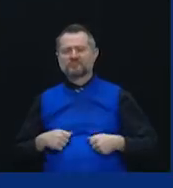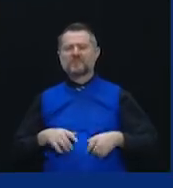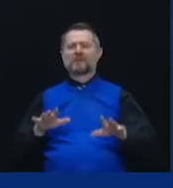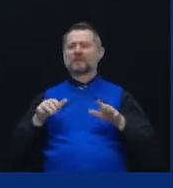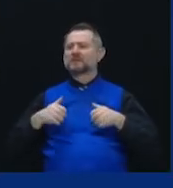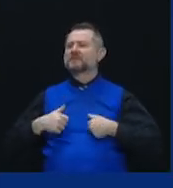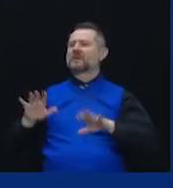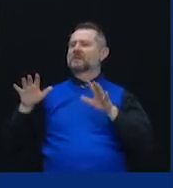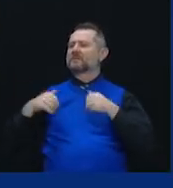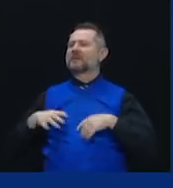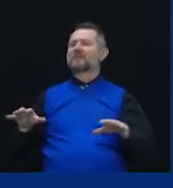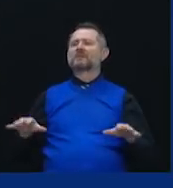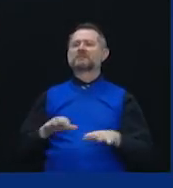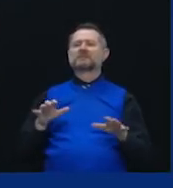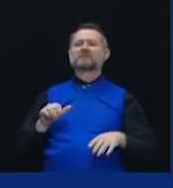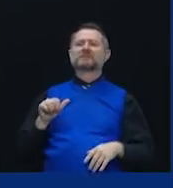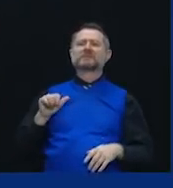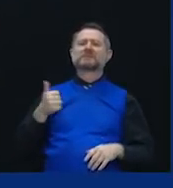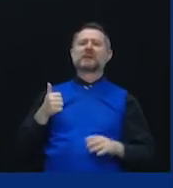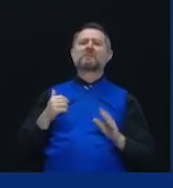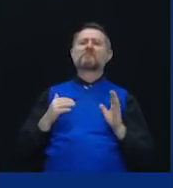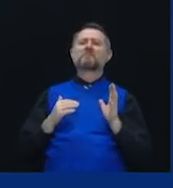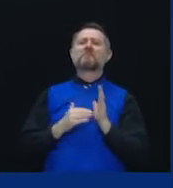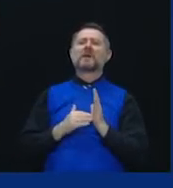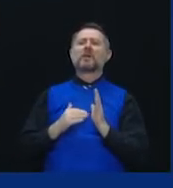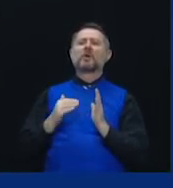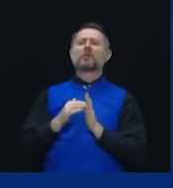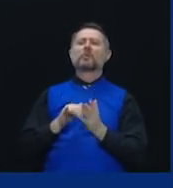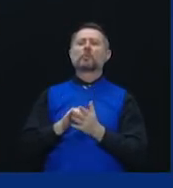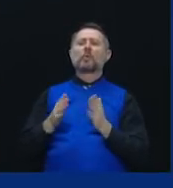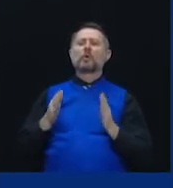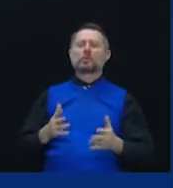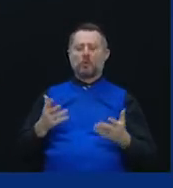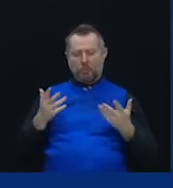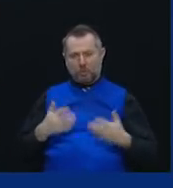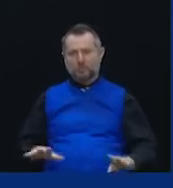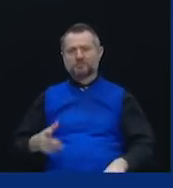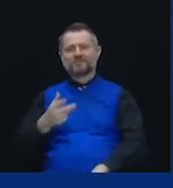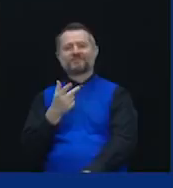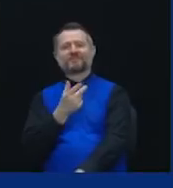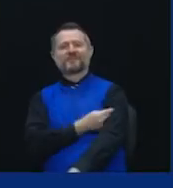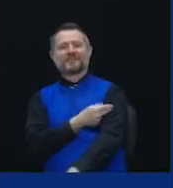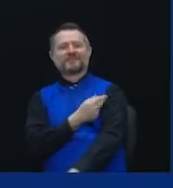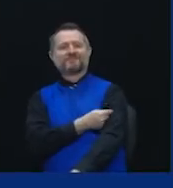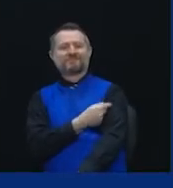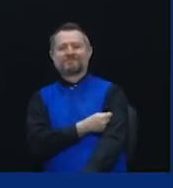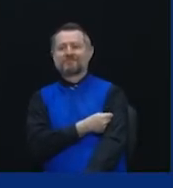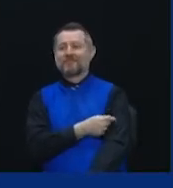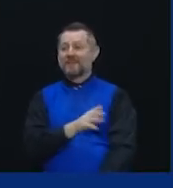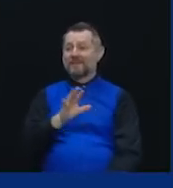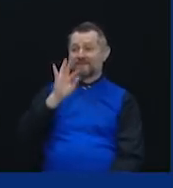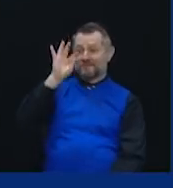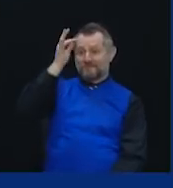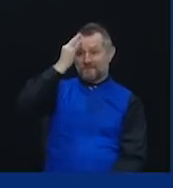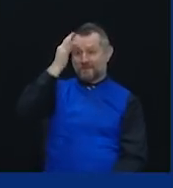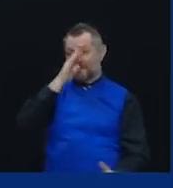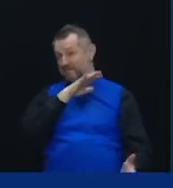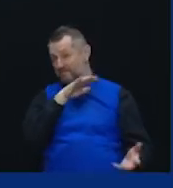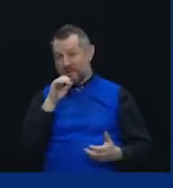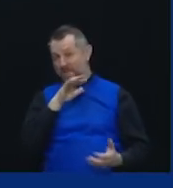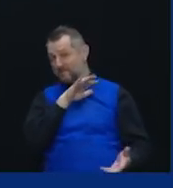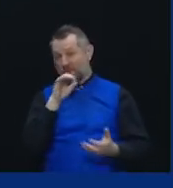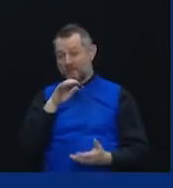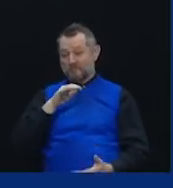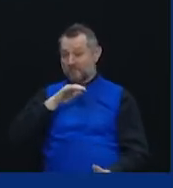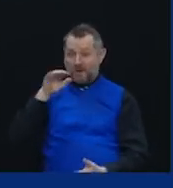Yorkers who have already received a vaccine. As the federal supply has continued to increase, we've been able to broaden our network of